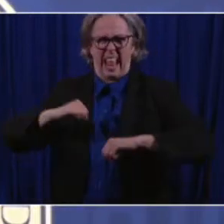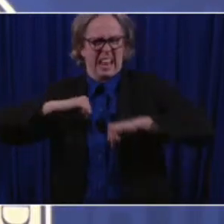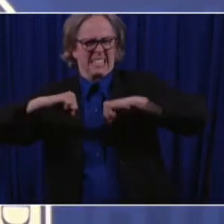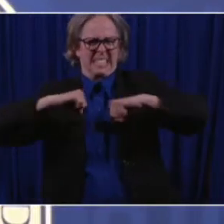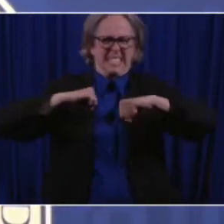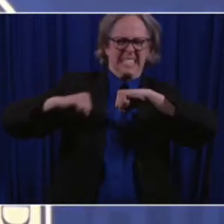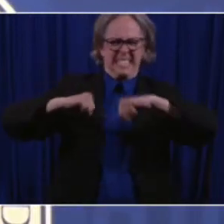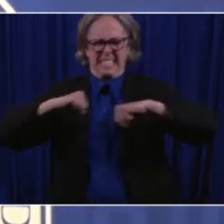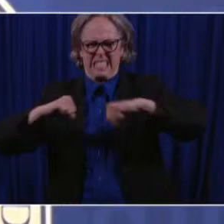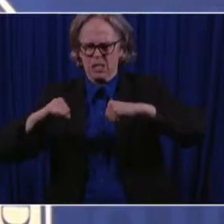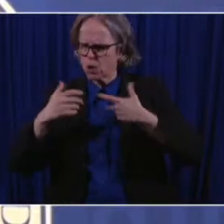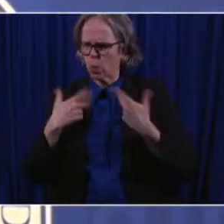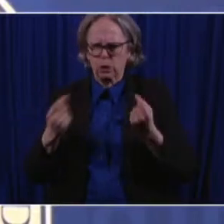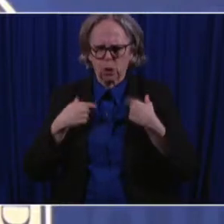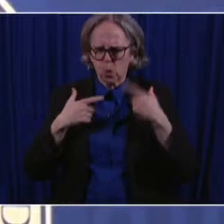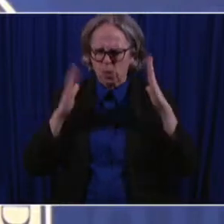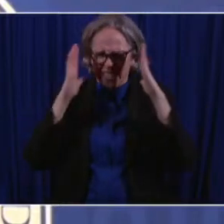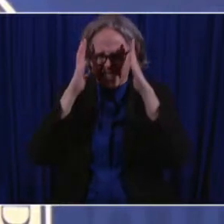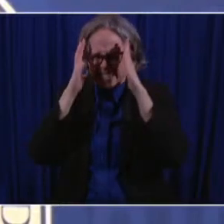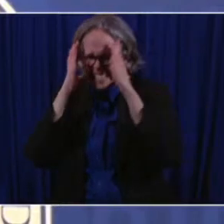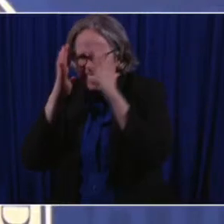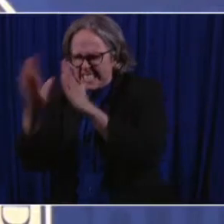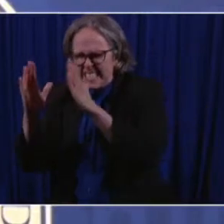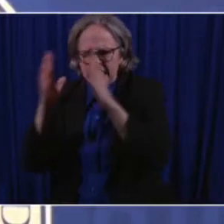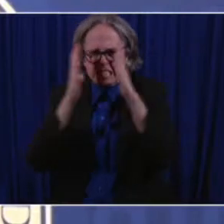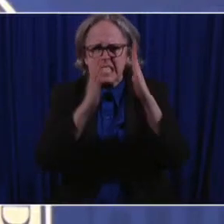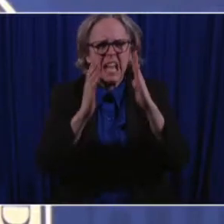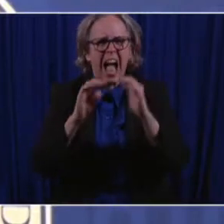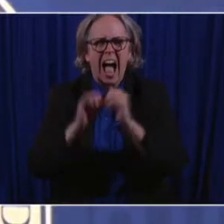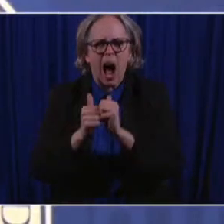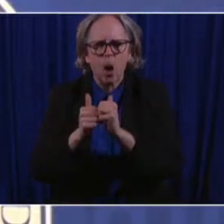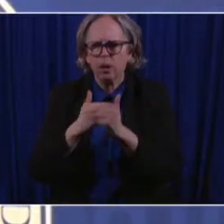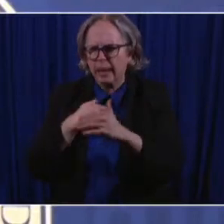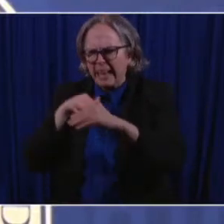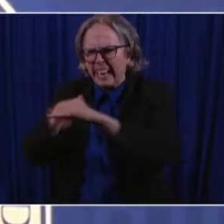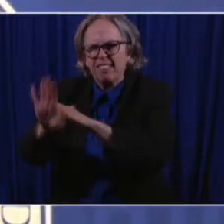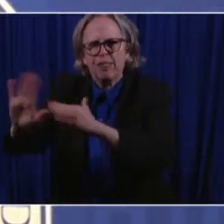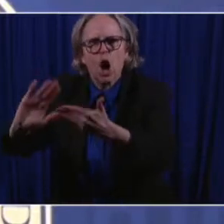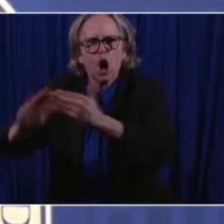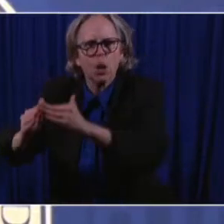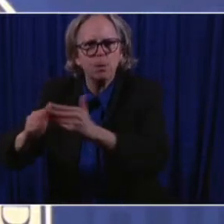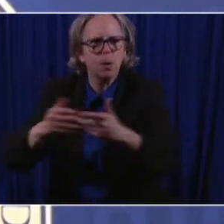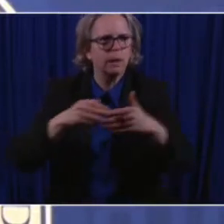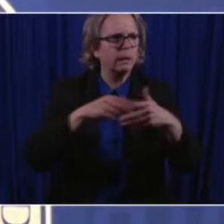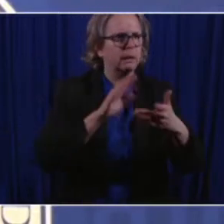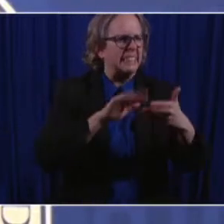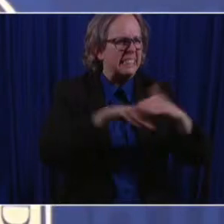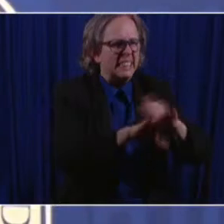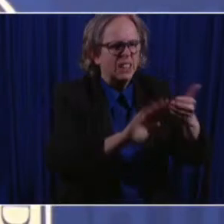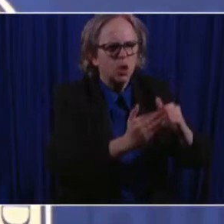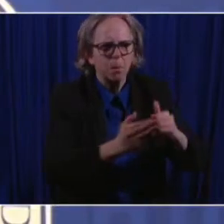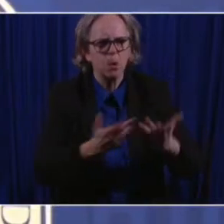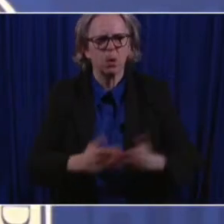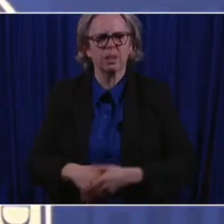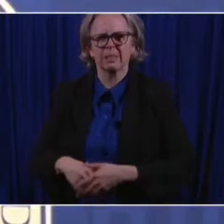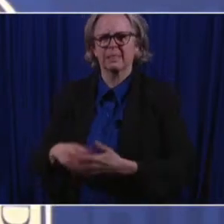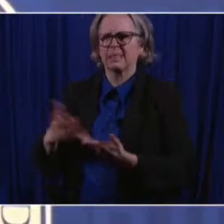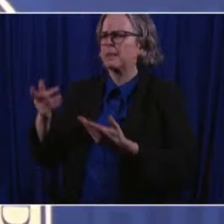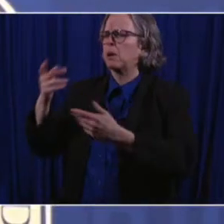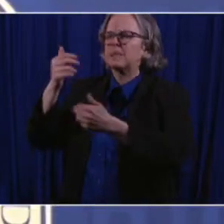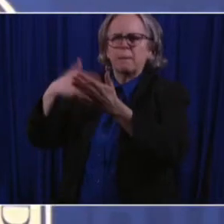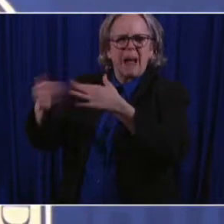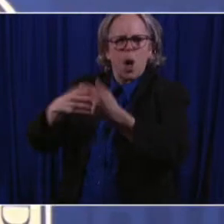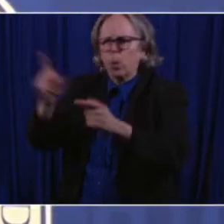department or Mercy or Promedic or UT or St. Luke's or somebody one off. We came together as we always do, and that was so important when I mentioned that early